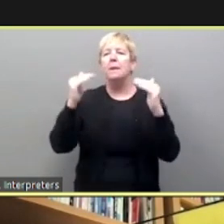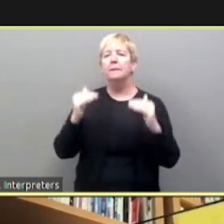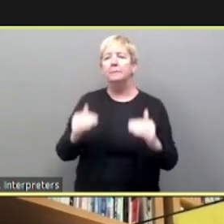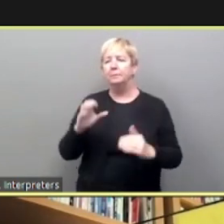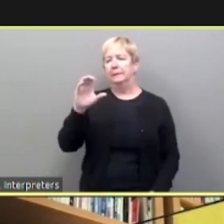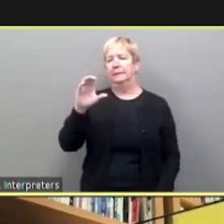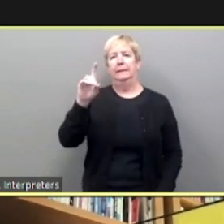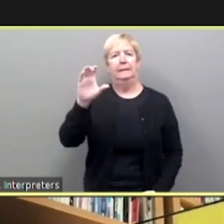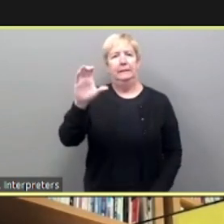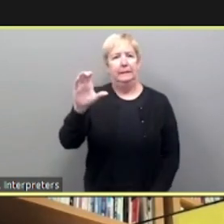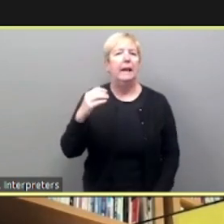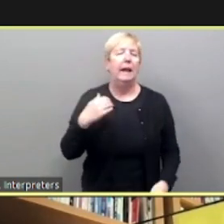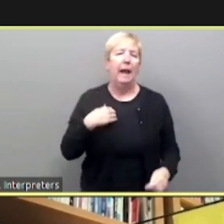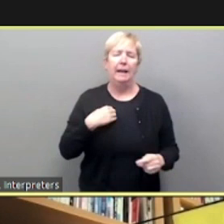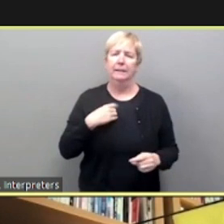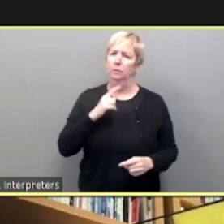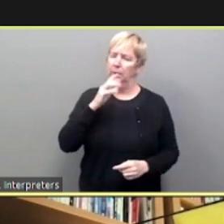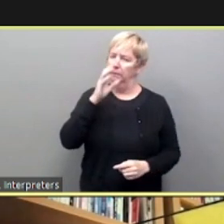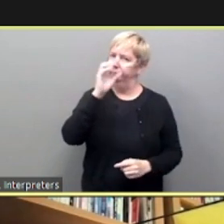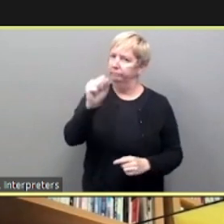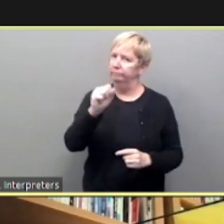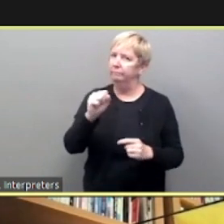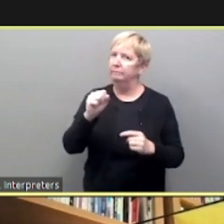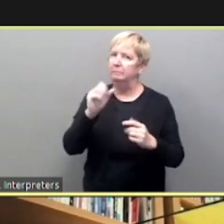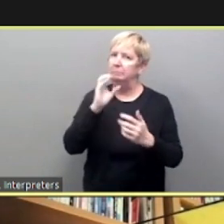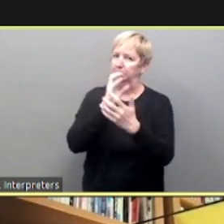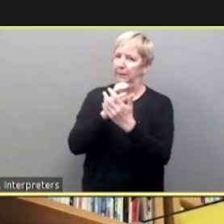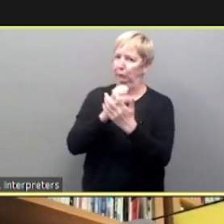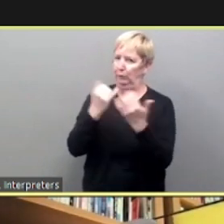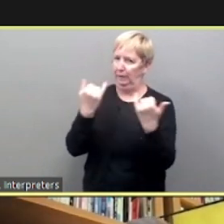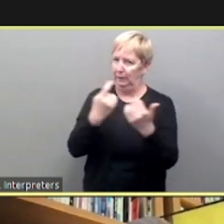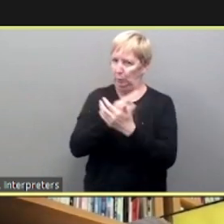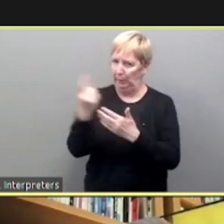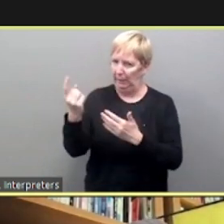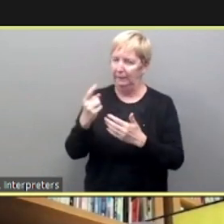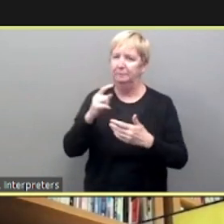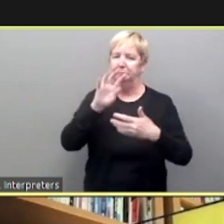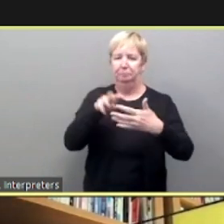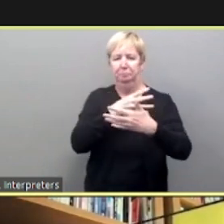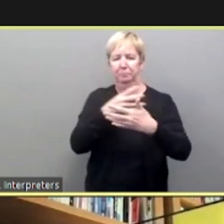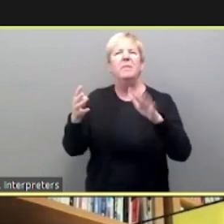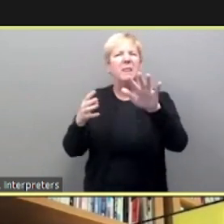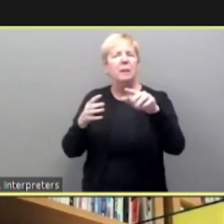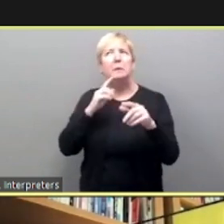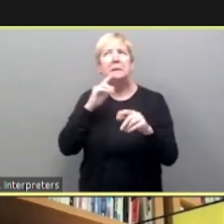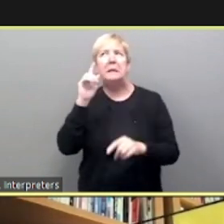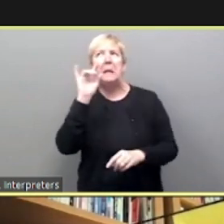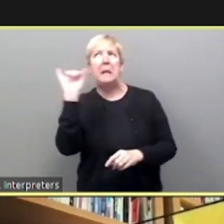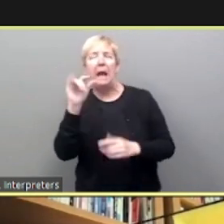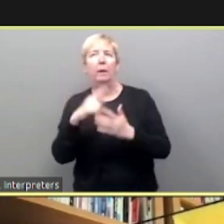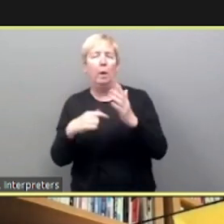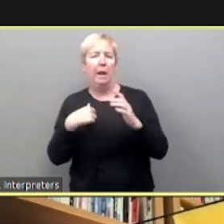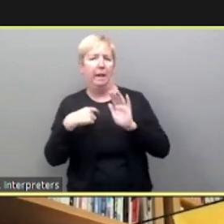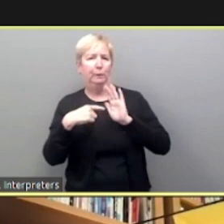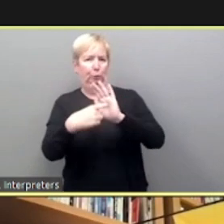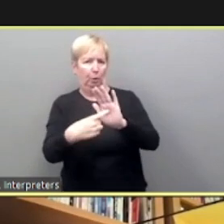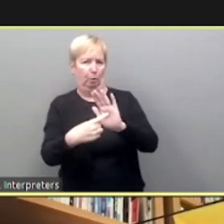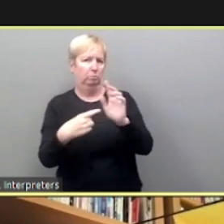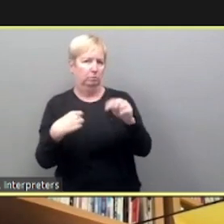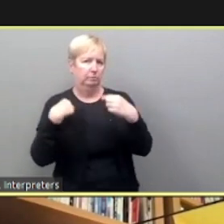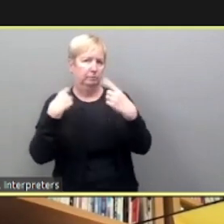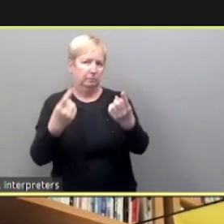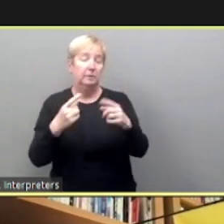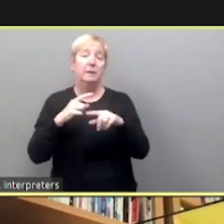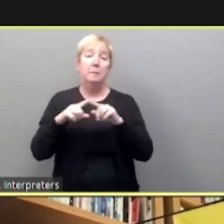really interesting slide this week that's similar to the data that I was showing you. They go back to